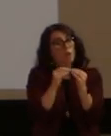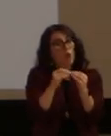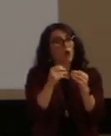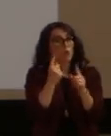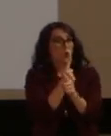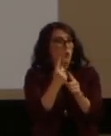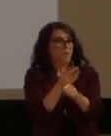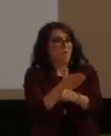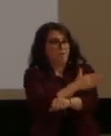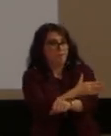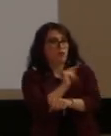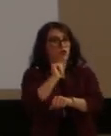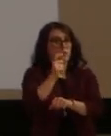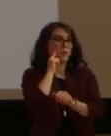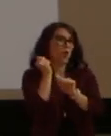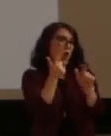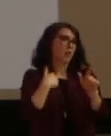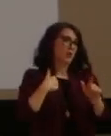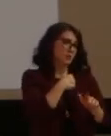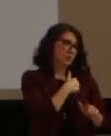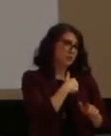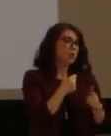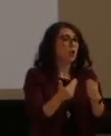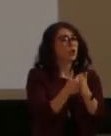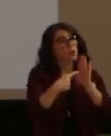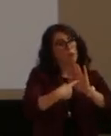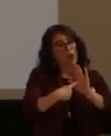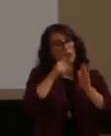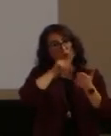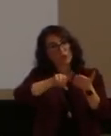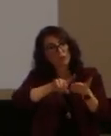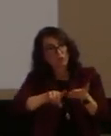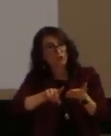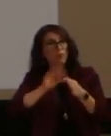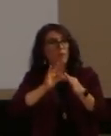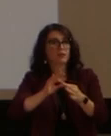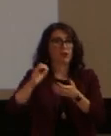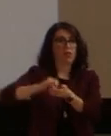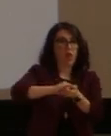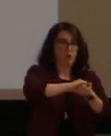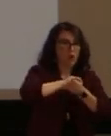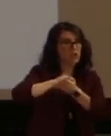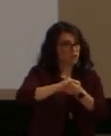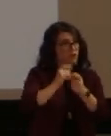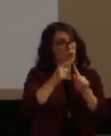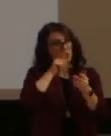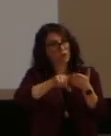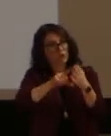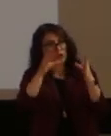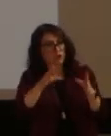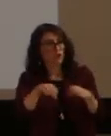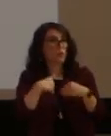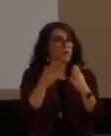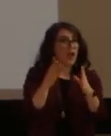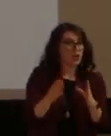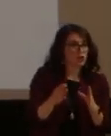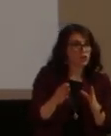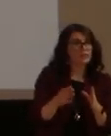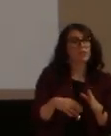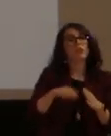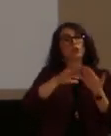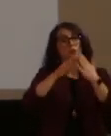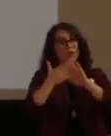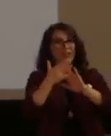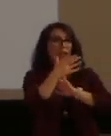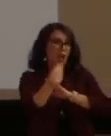The program aims to create a new model of research based on collaboration among researchers, providers, community and provider organizations,